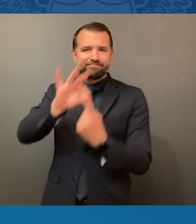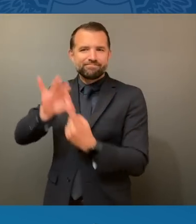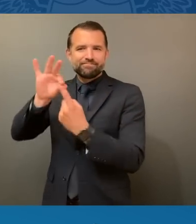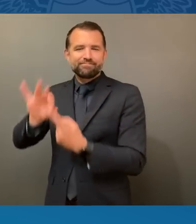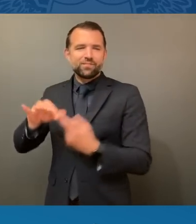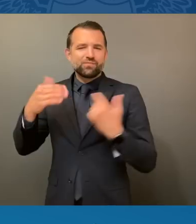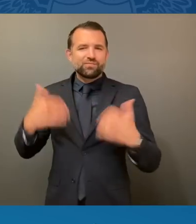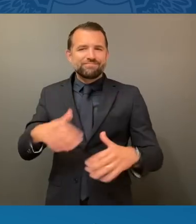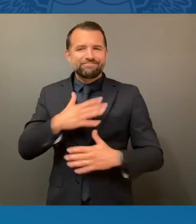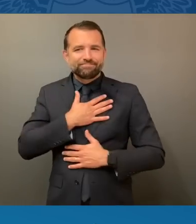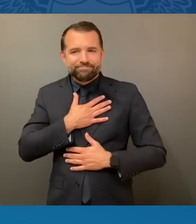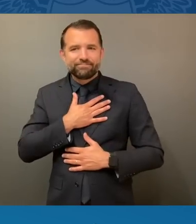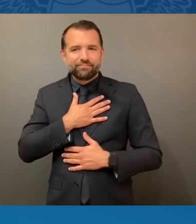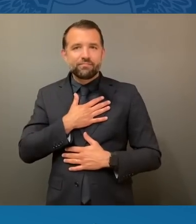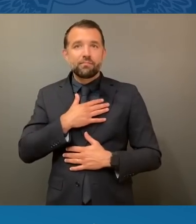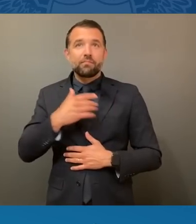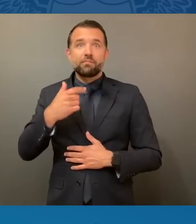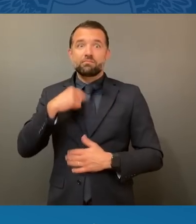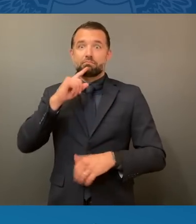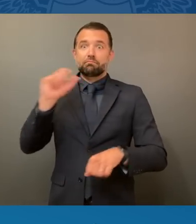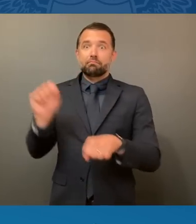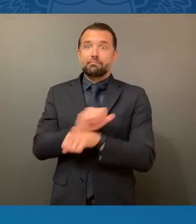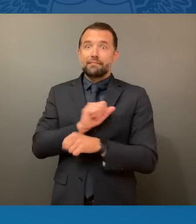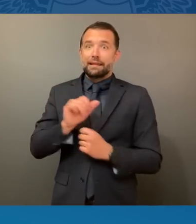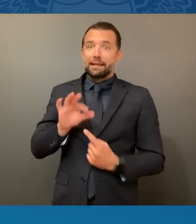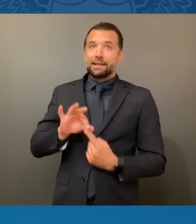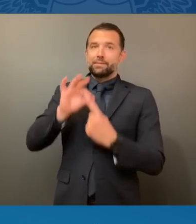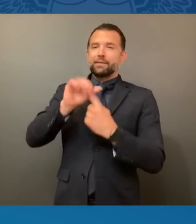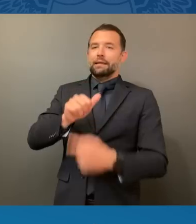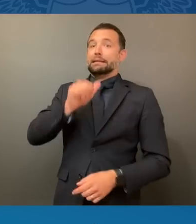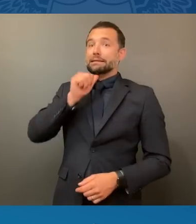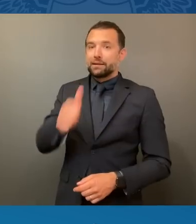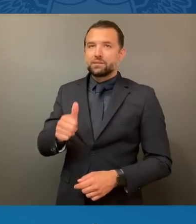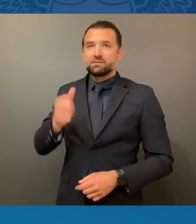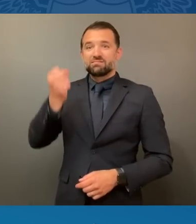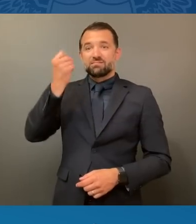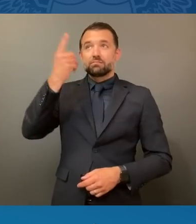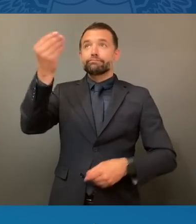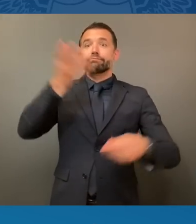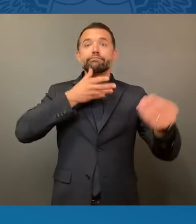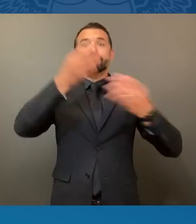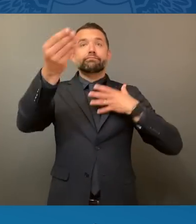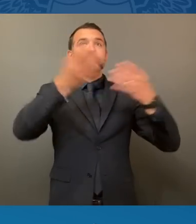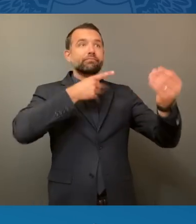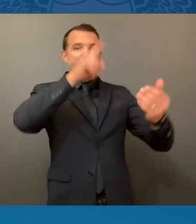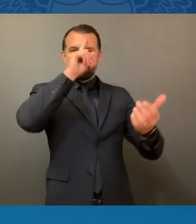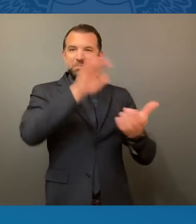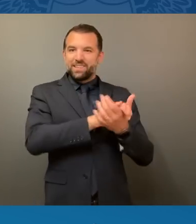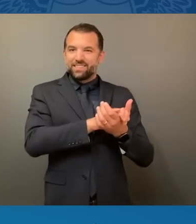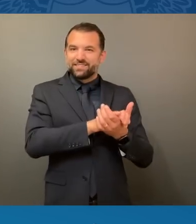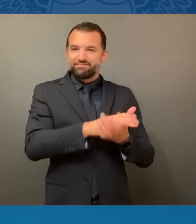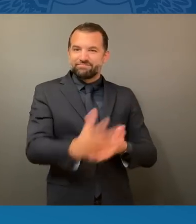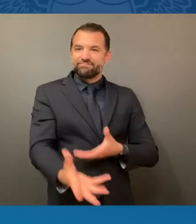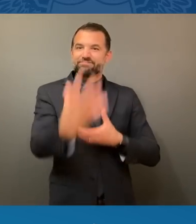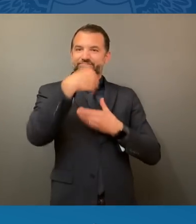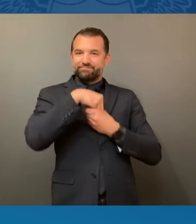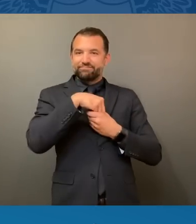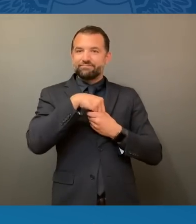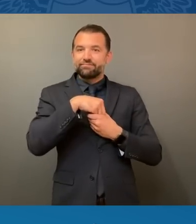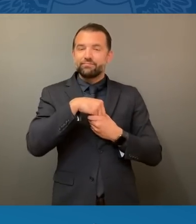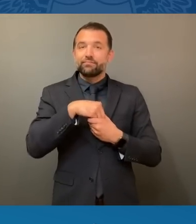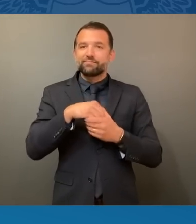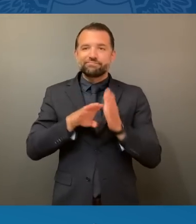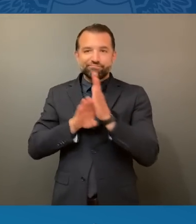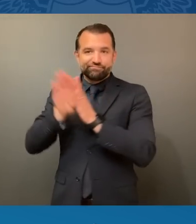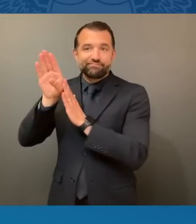special, but we believed them That's when right. they told us that. That's right. Absolutely. And I grew up, yes,